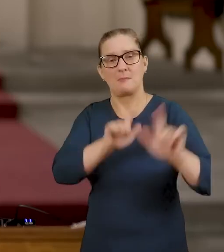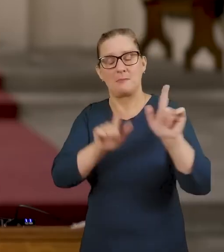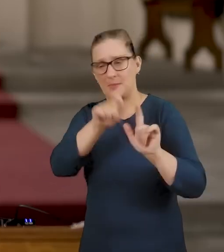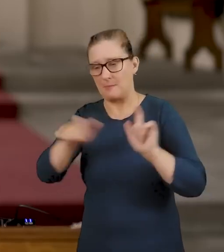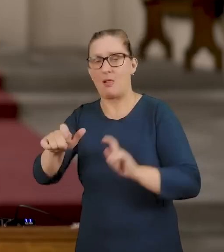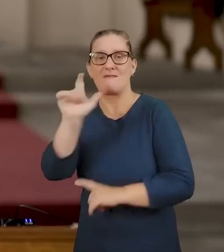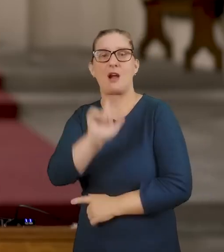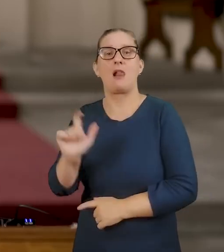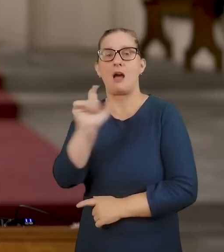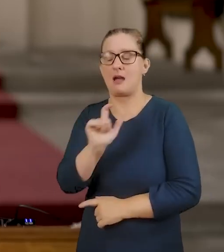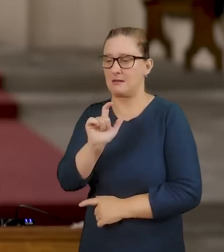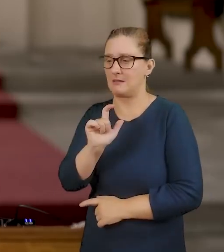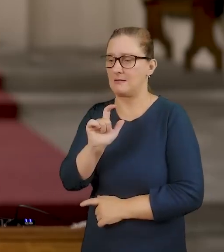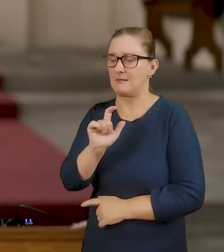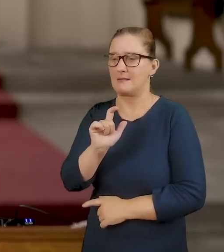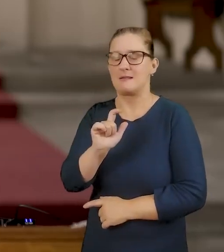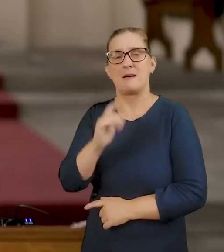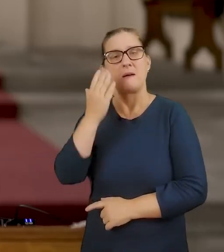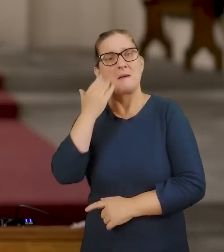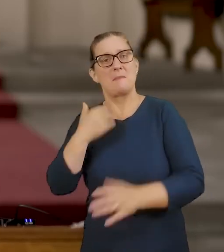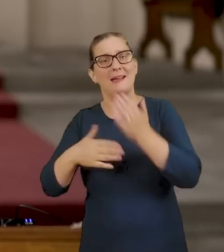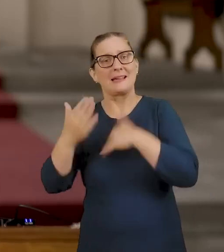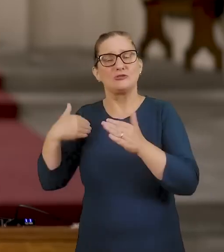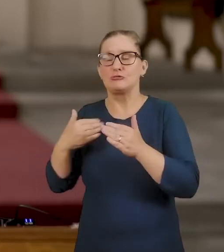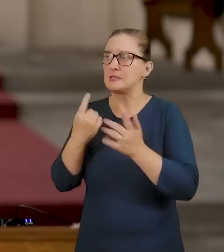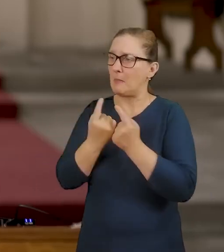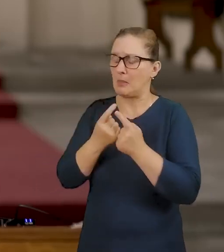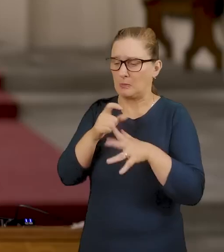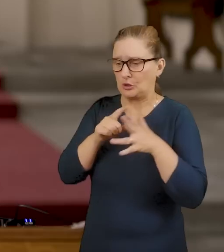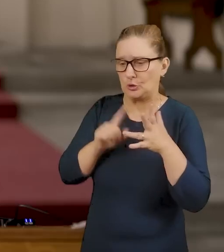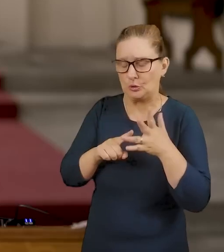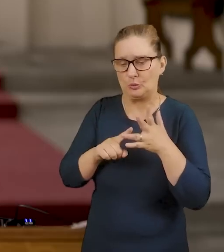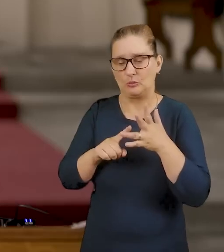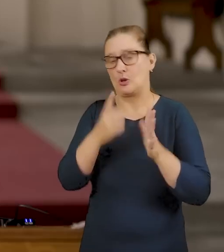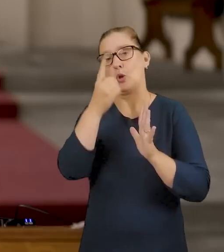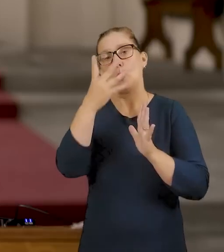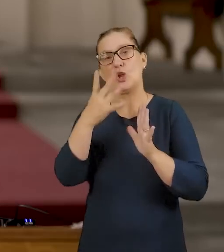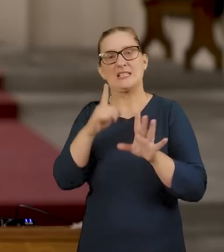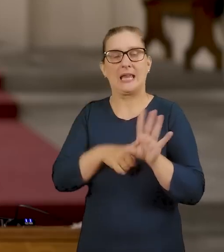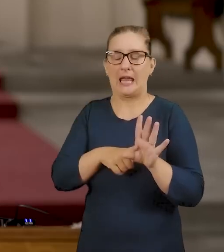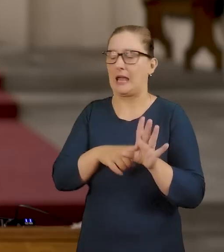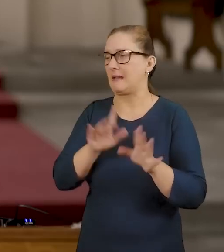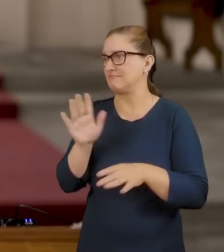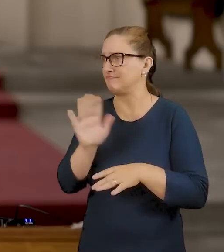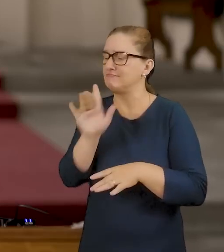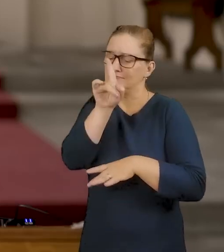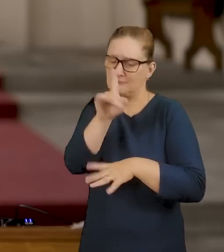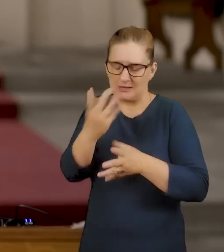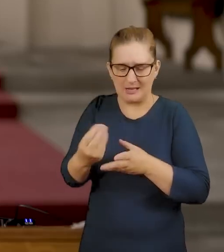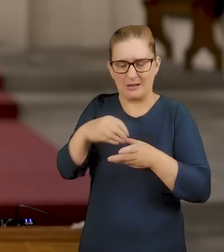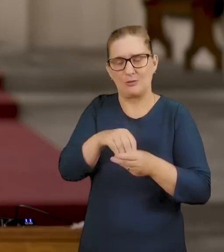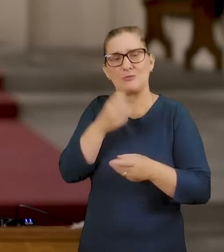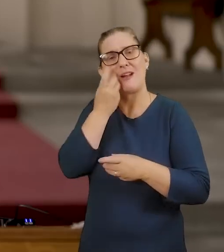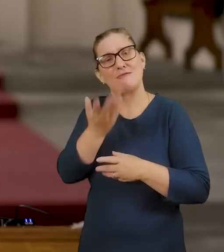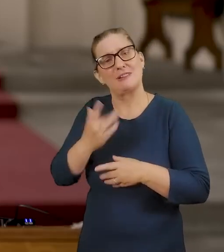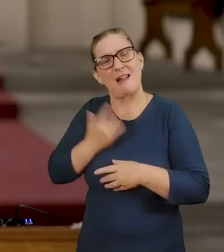people of colour. May Black history not be just something we do on the calendar once a year, but something that is